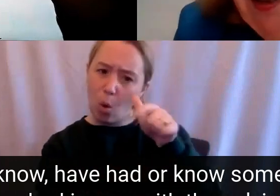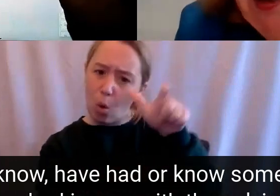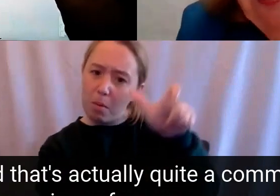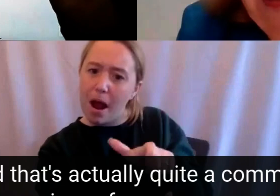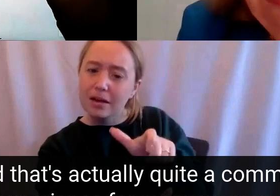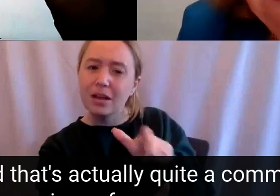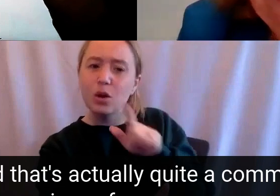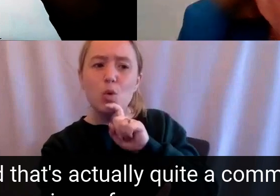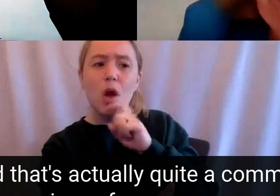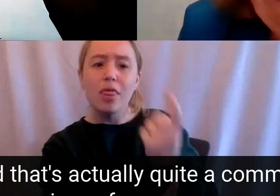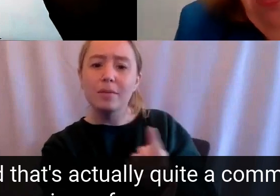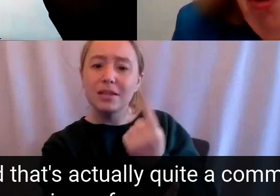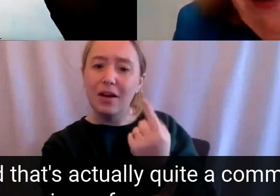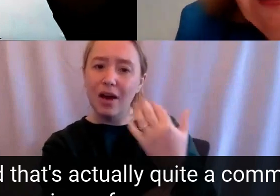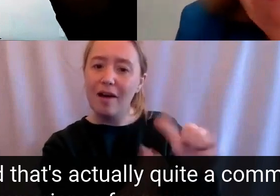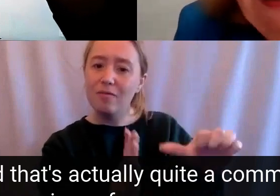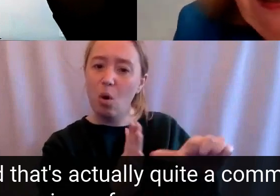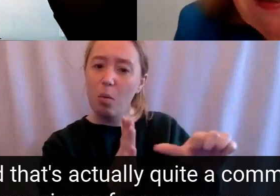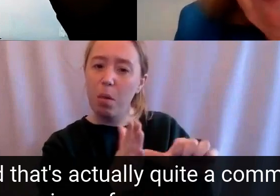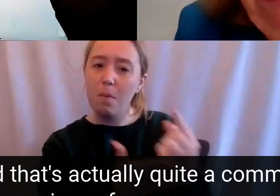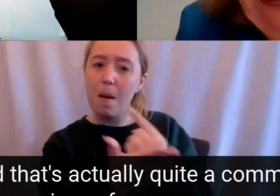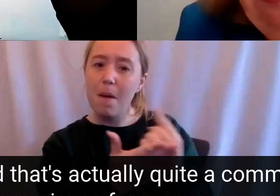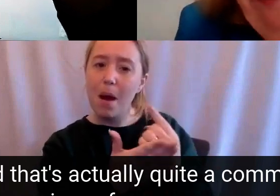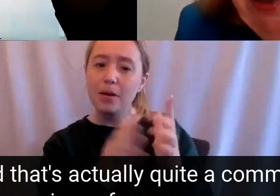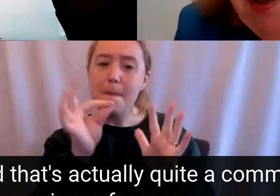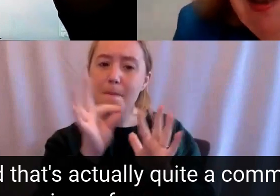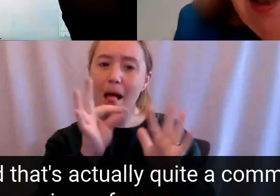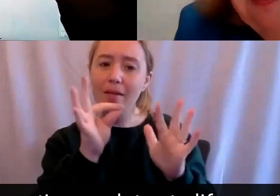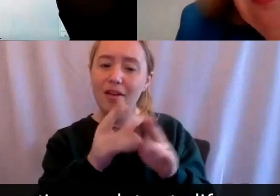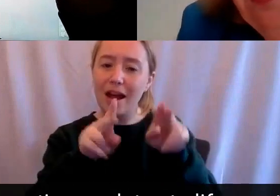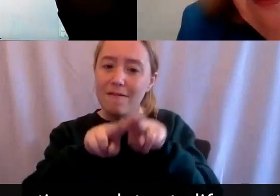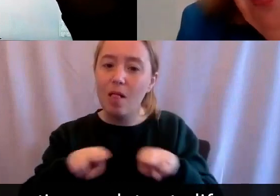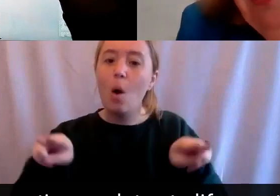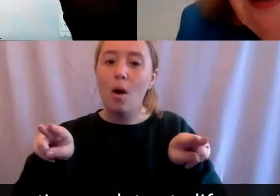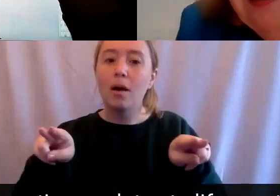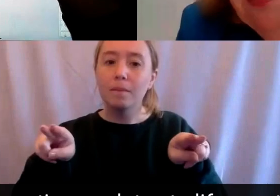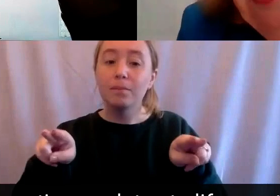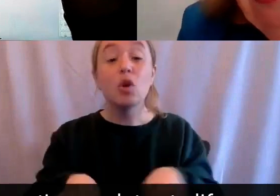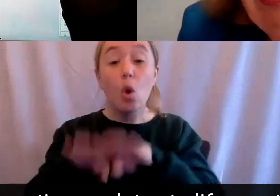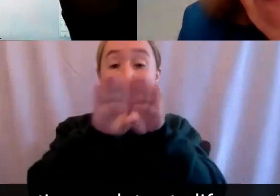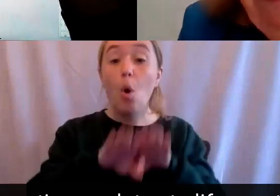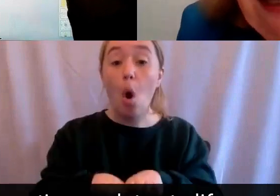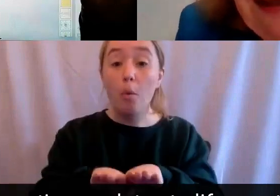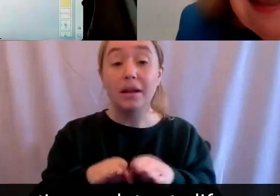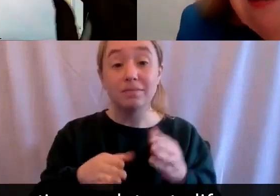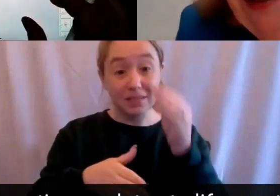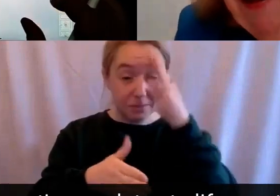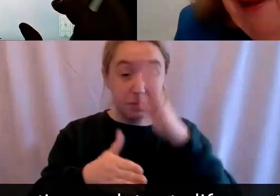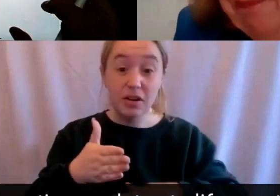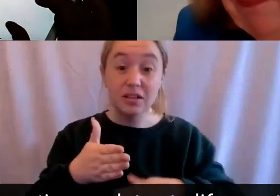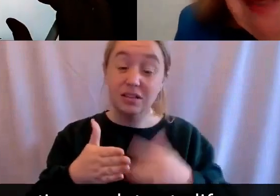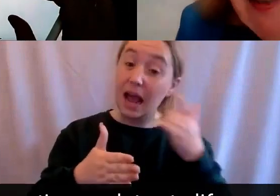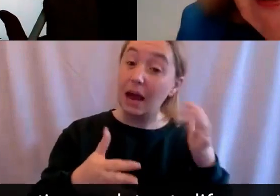floor. And that's actually quite a common experience for many women and sometimes relates to life events